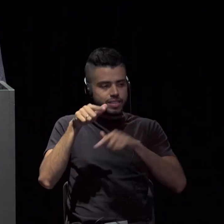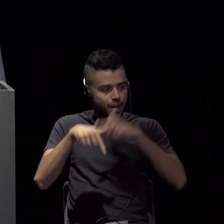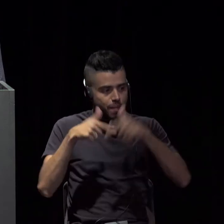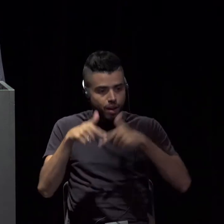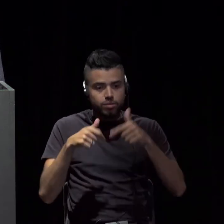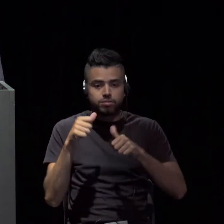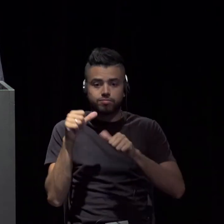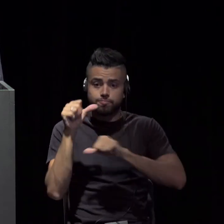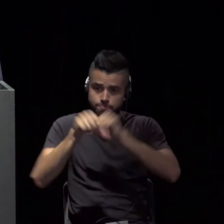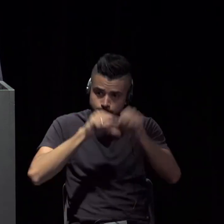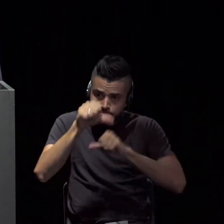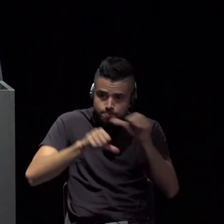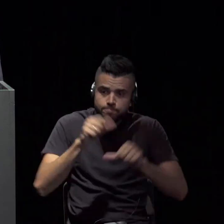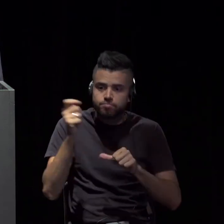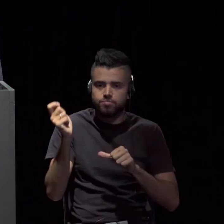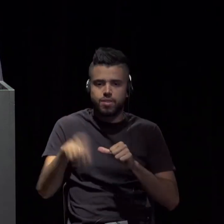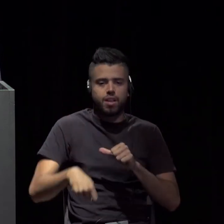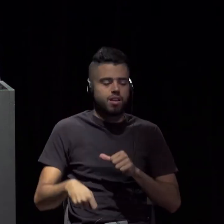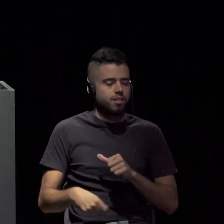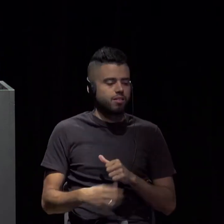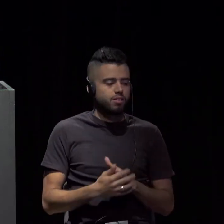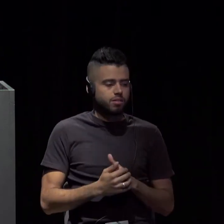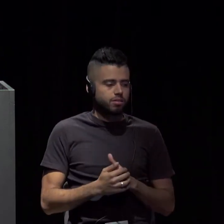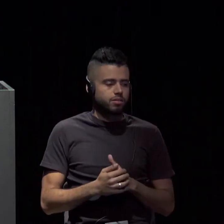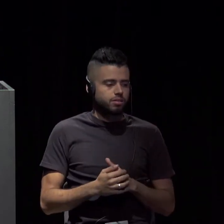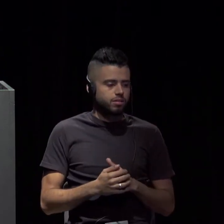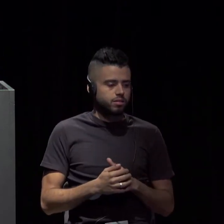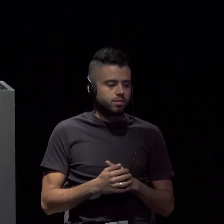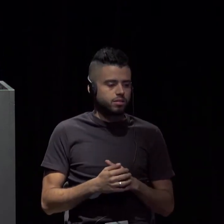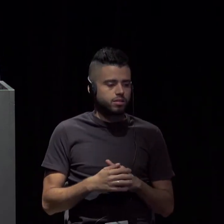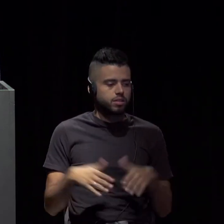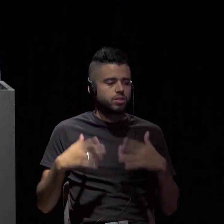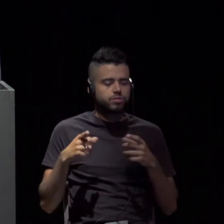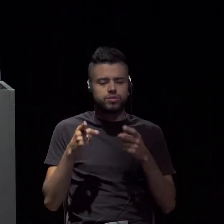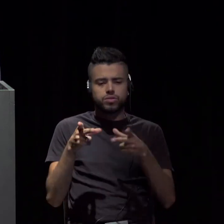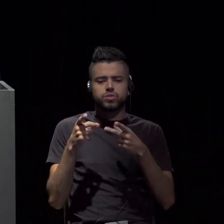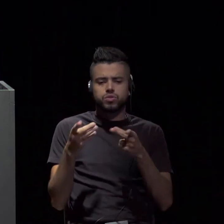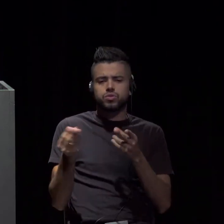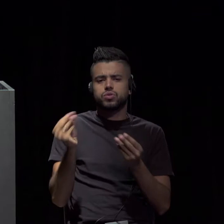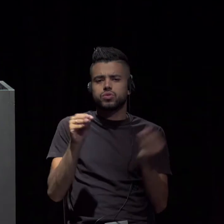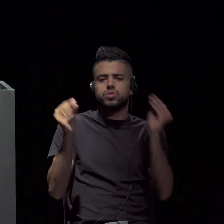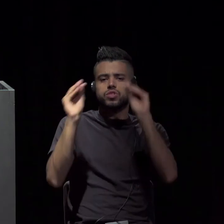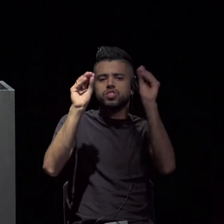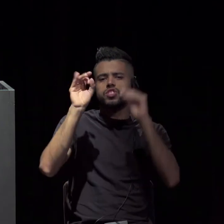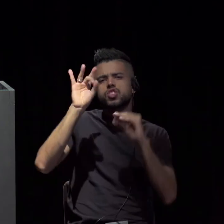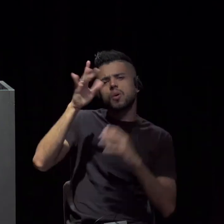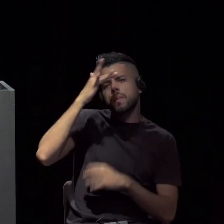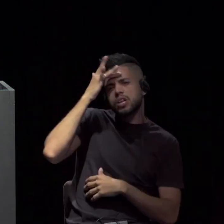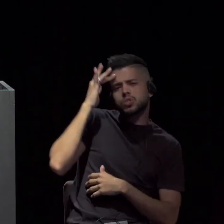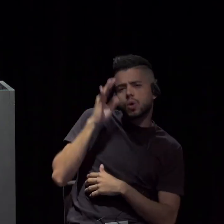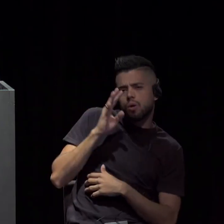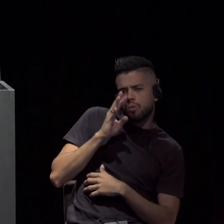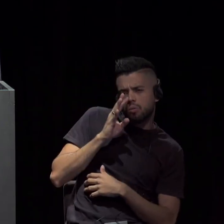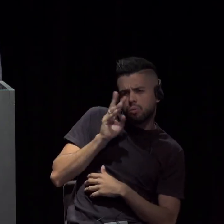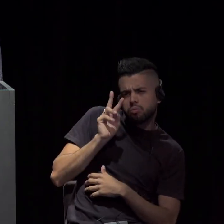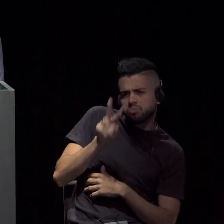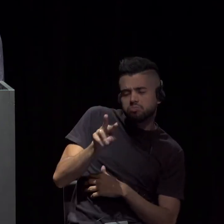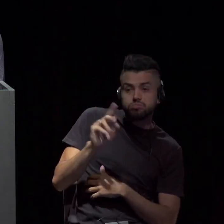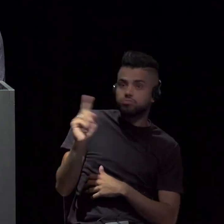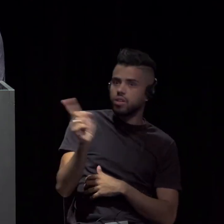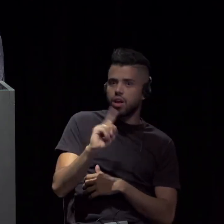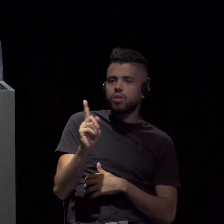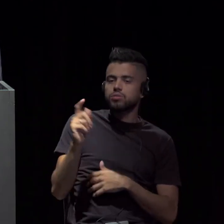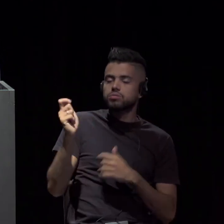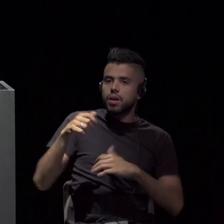from seeing the sculptures as play objects in the usual sense, Anatsui, in fact, considers them to be something much more